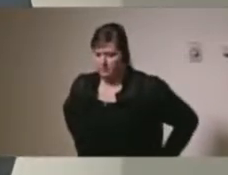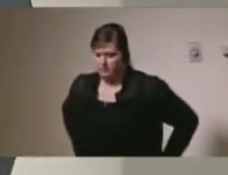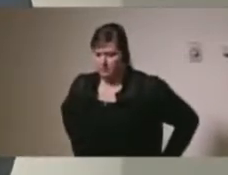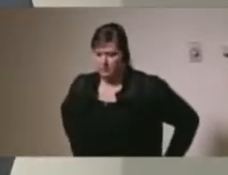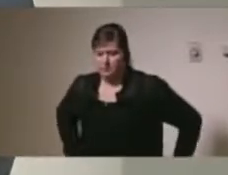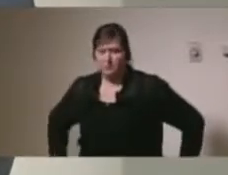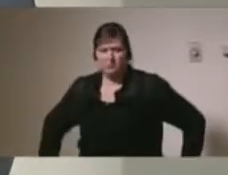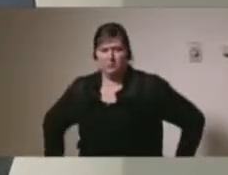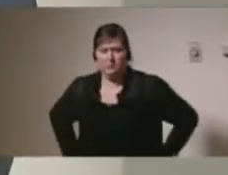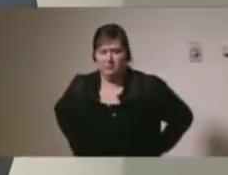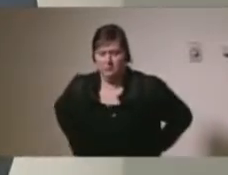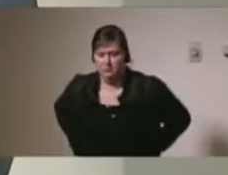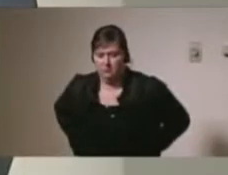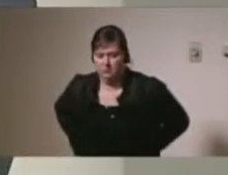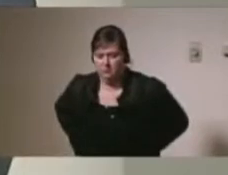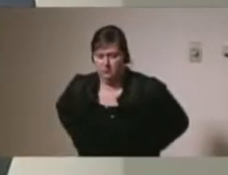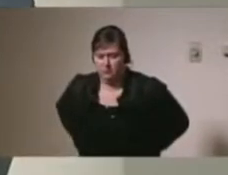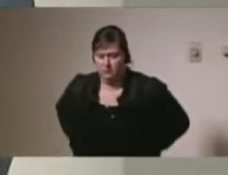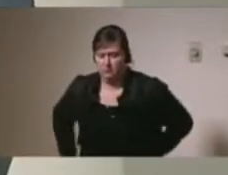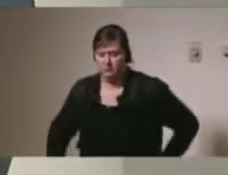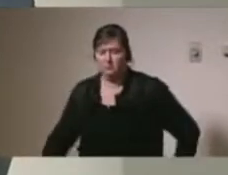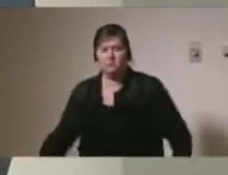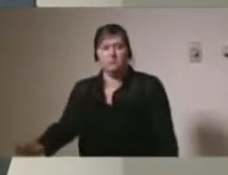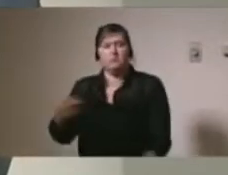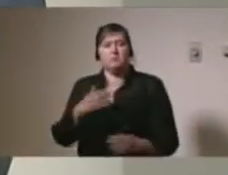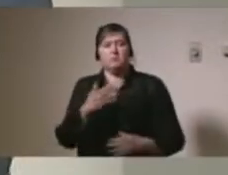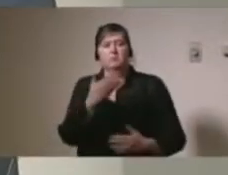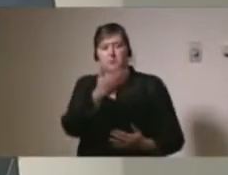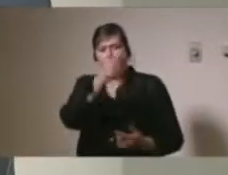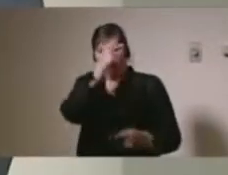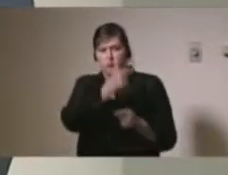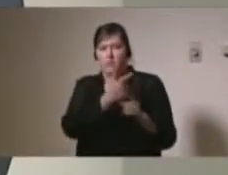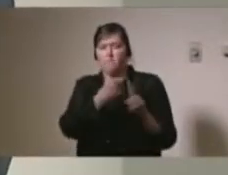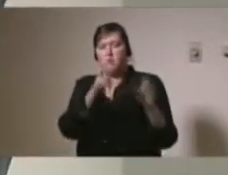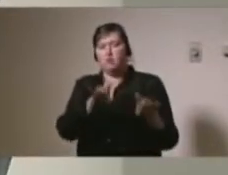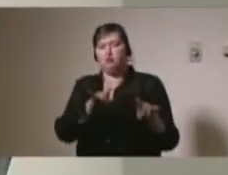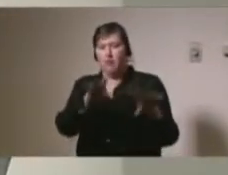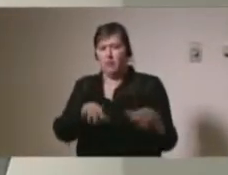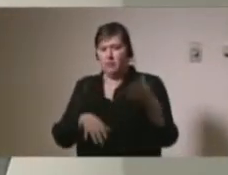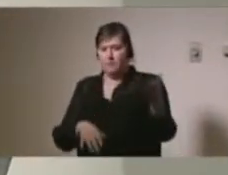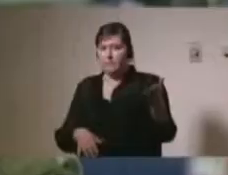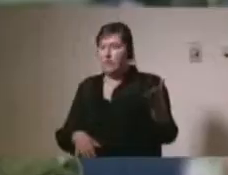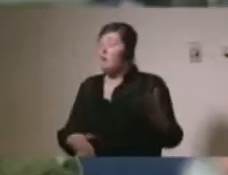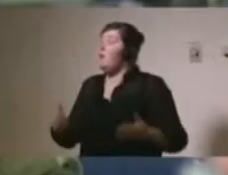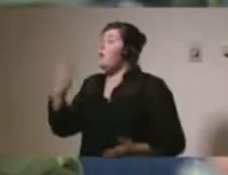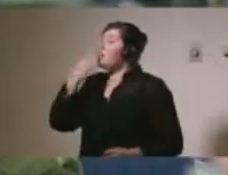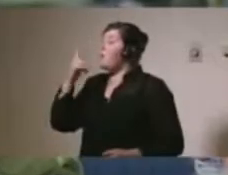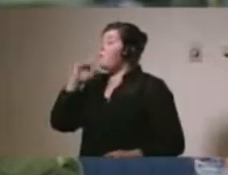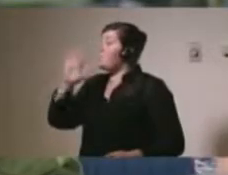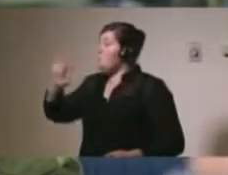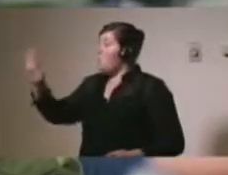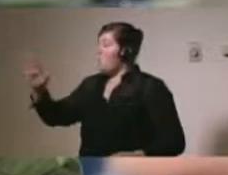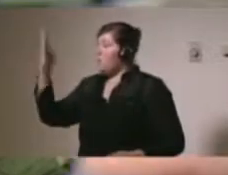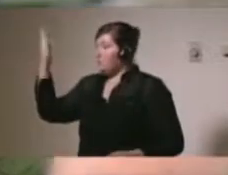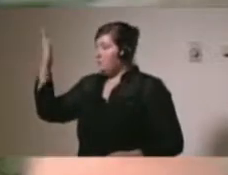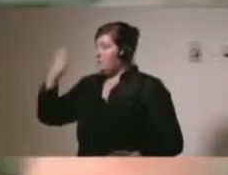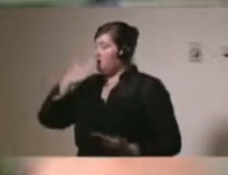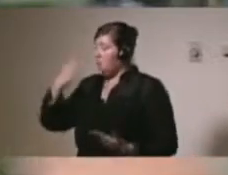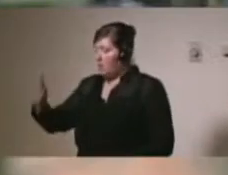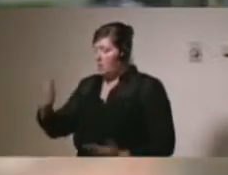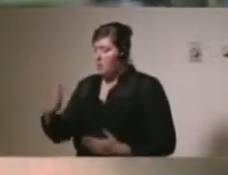Yeah, thanks very much, everyone, for your presentations. Very good. I've just got a question surrounding